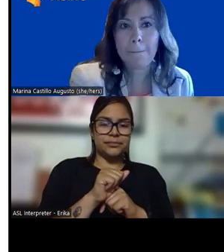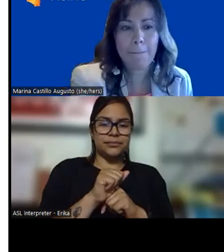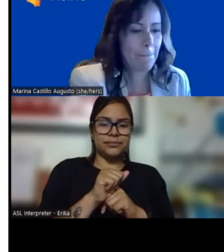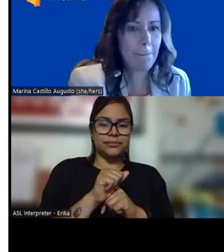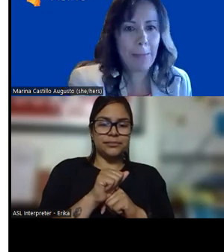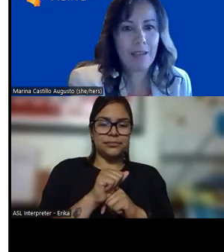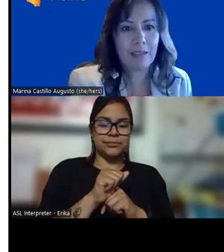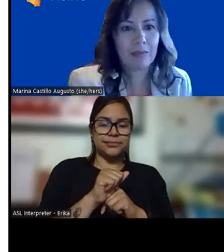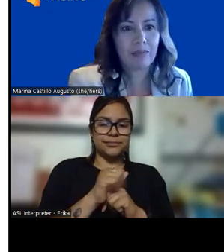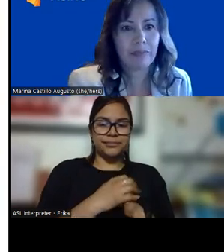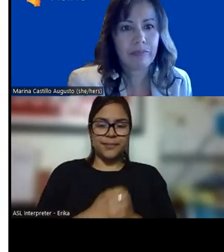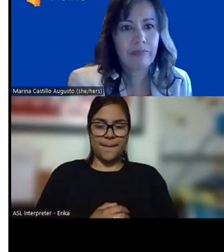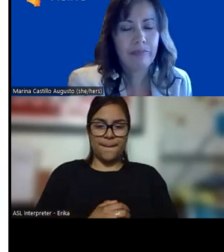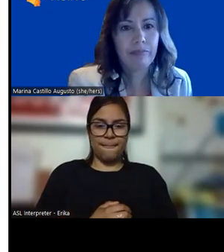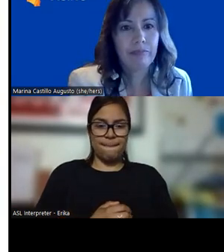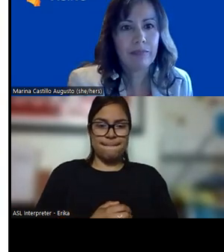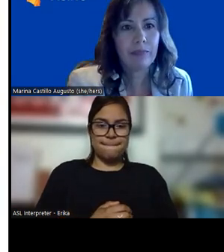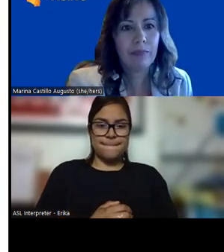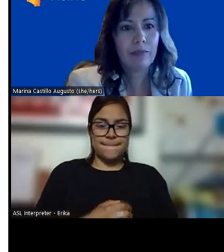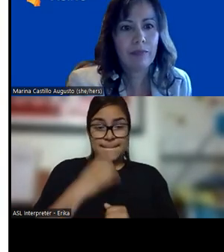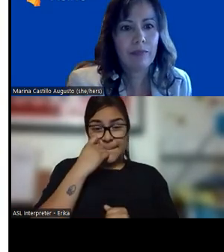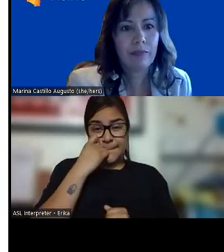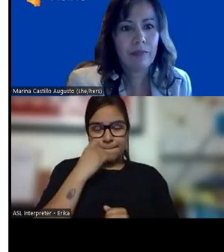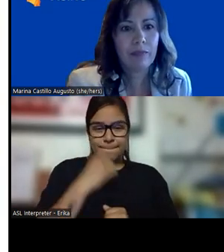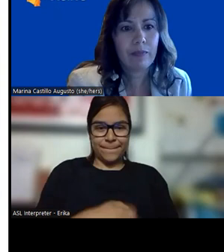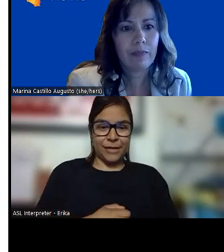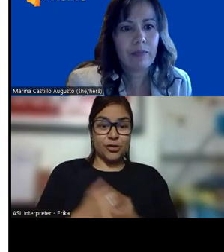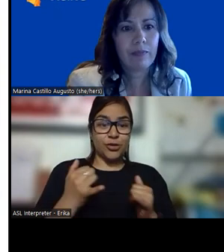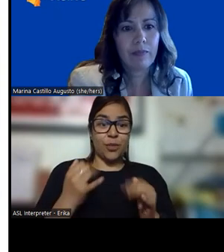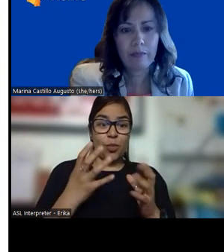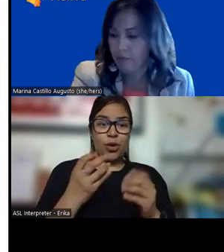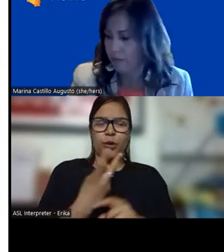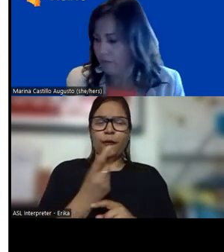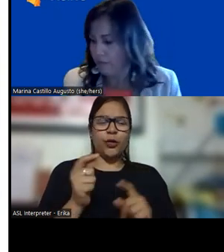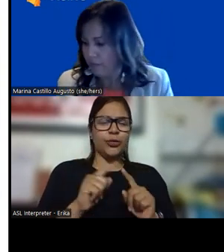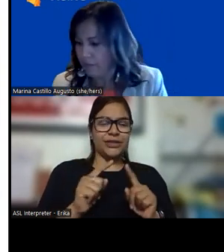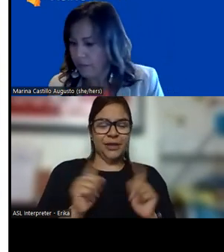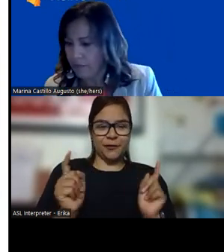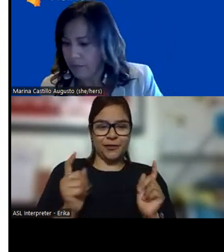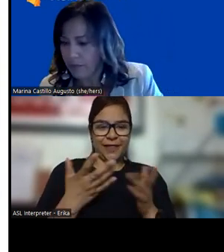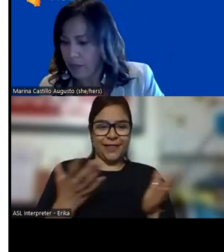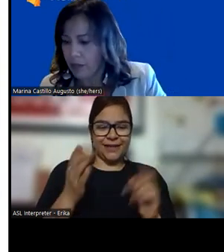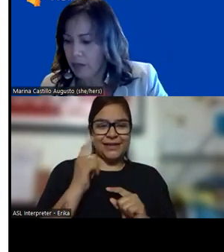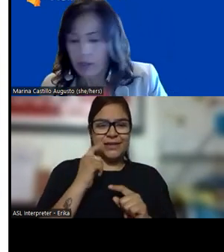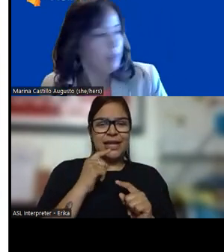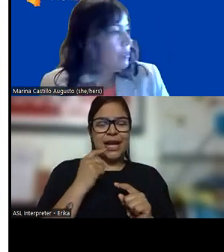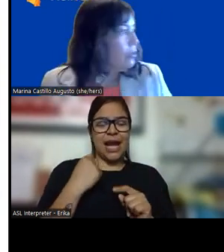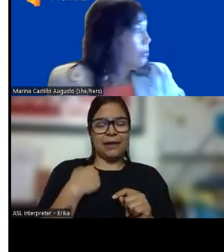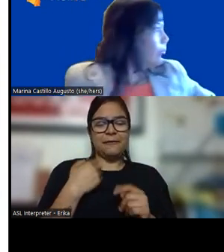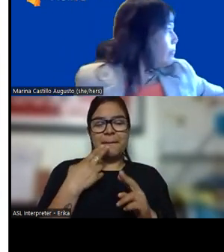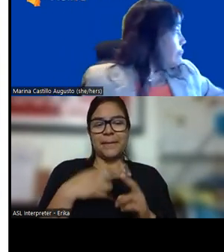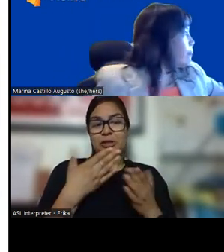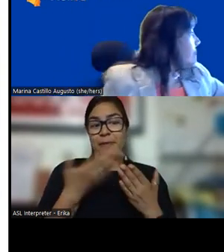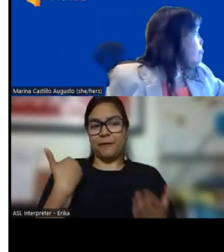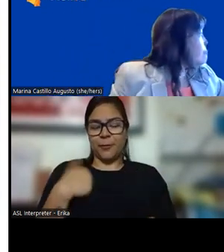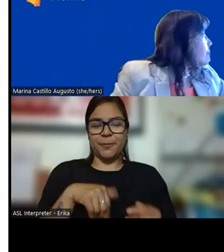Again, everyone. I wanted to give a few updates on an item that I had discussed at a previous meeting. It's our local